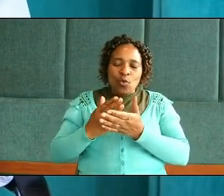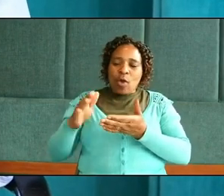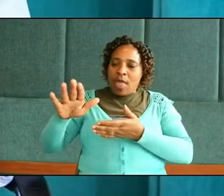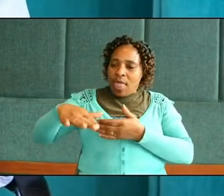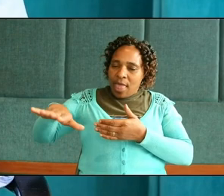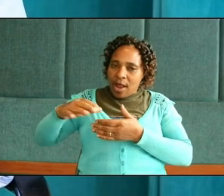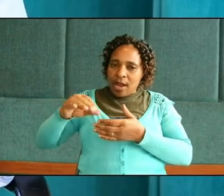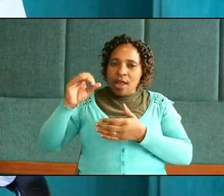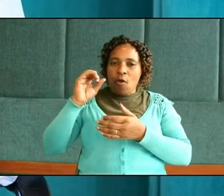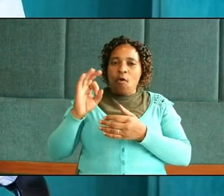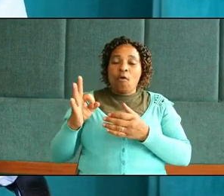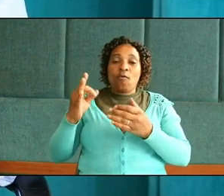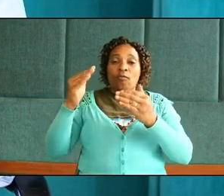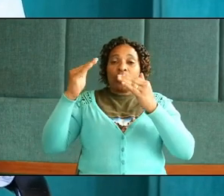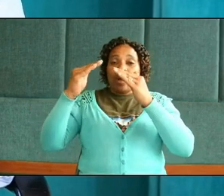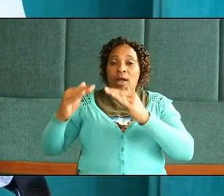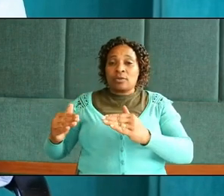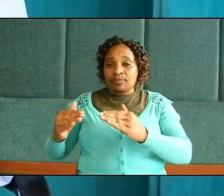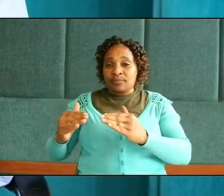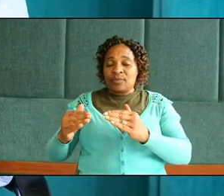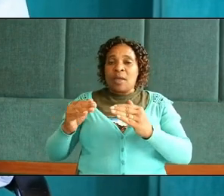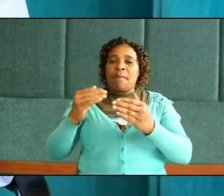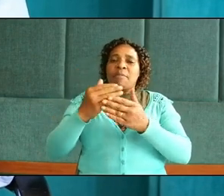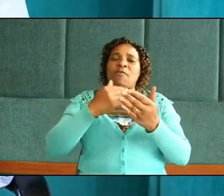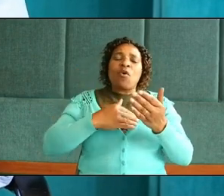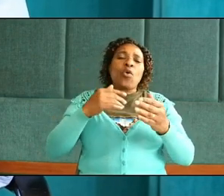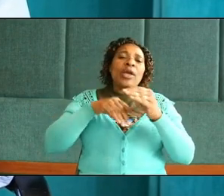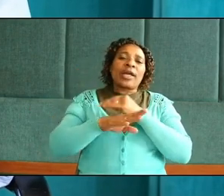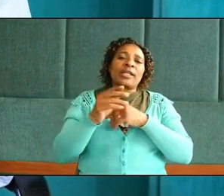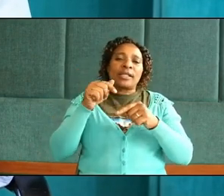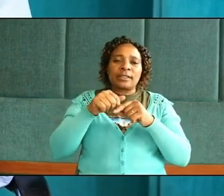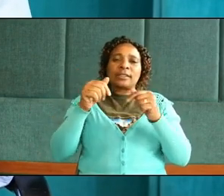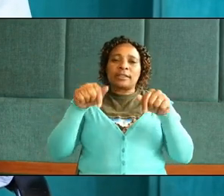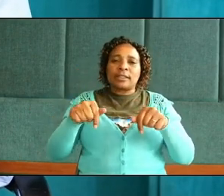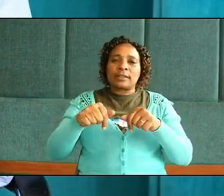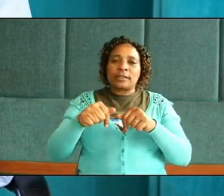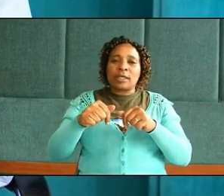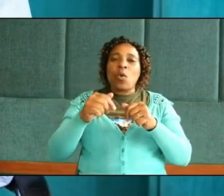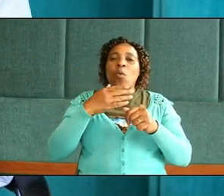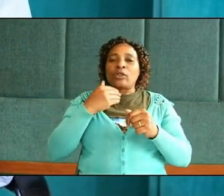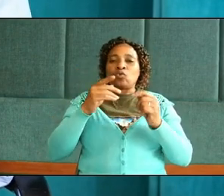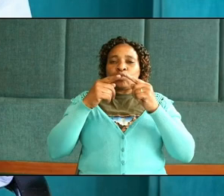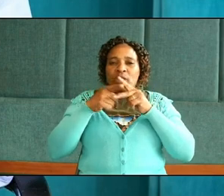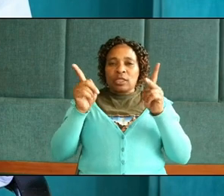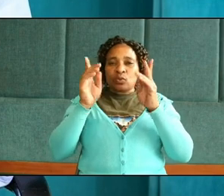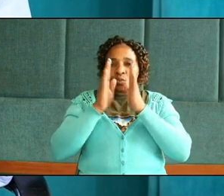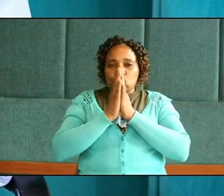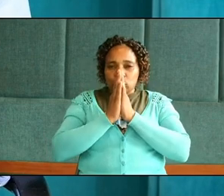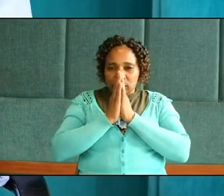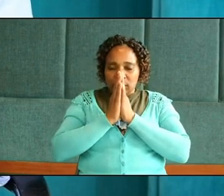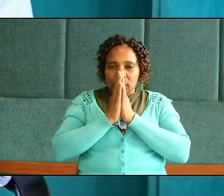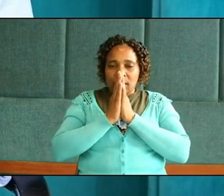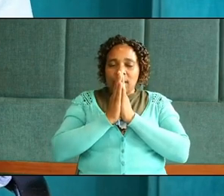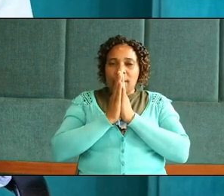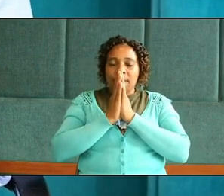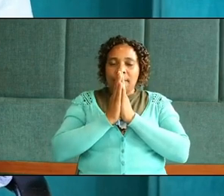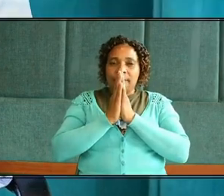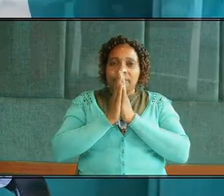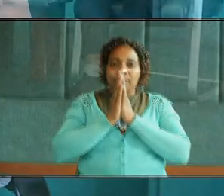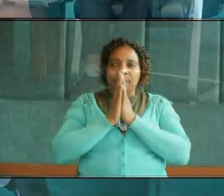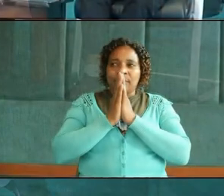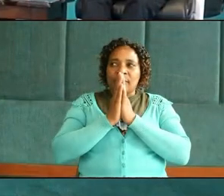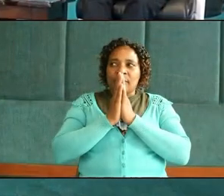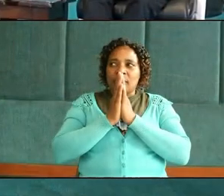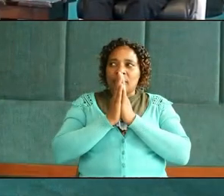Before we jump into our lesson discussion of the day, I would like us to start with a word of prayer by my brother,